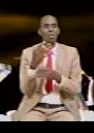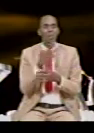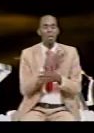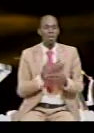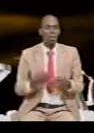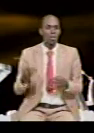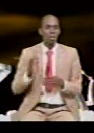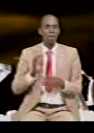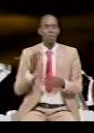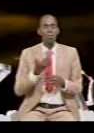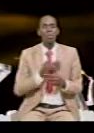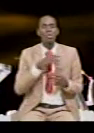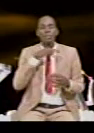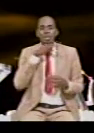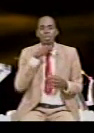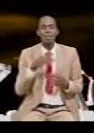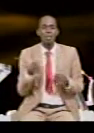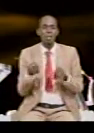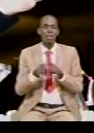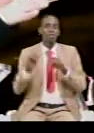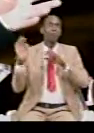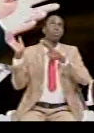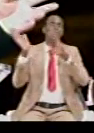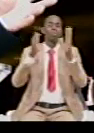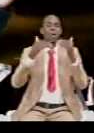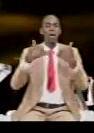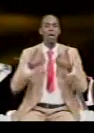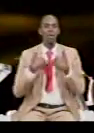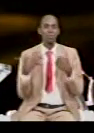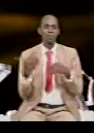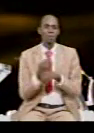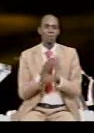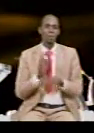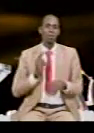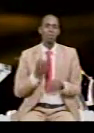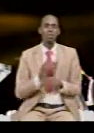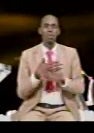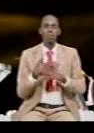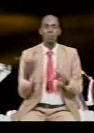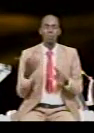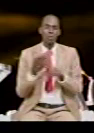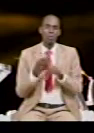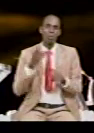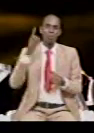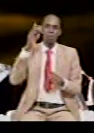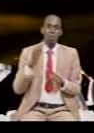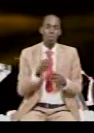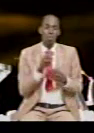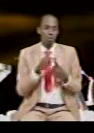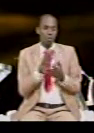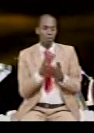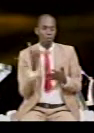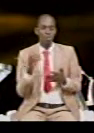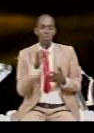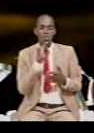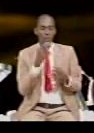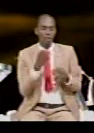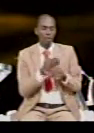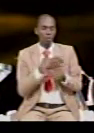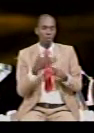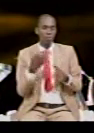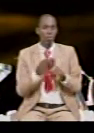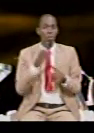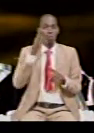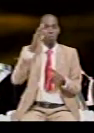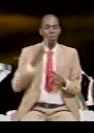God. And when somebody is away from God, the next thing is lukewarmness, lukewarm spirit. And in